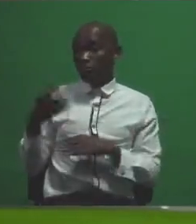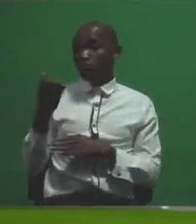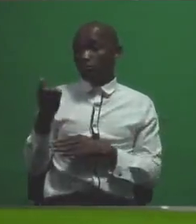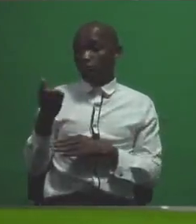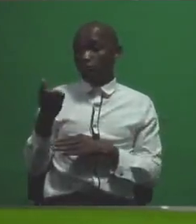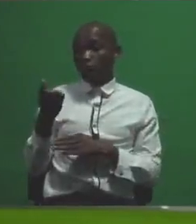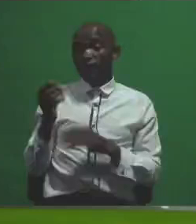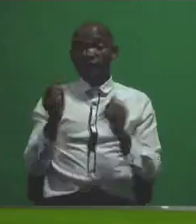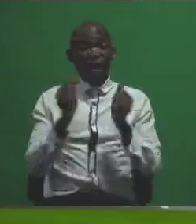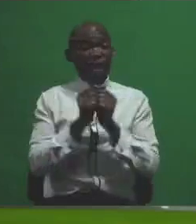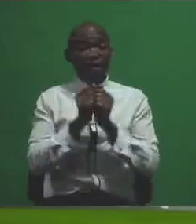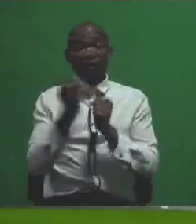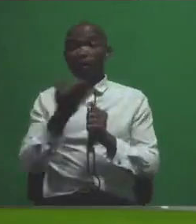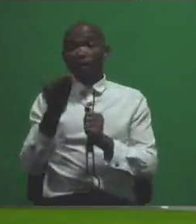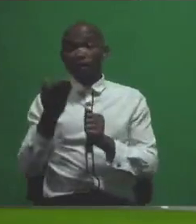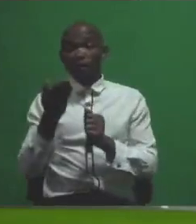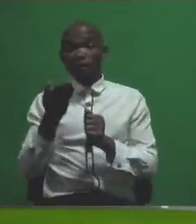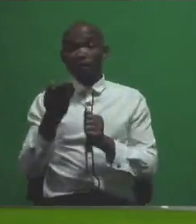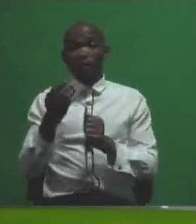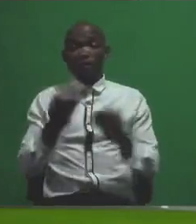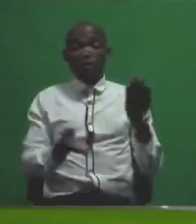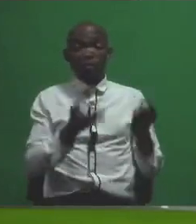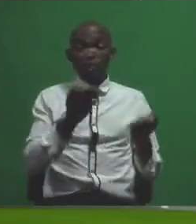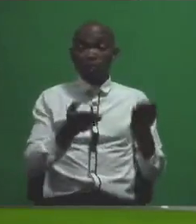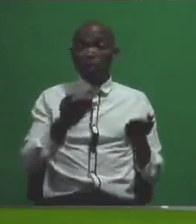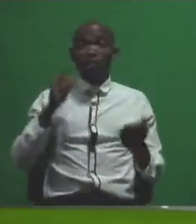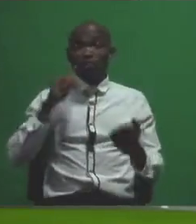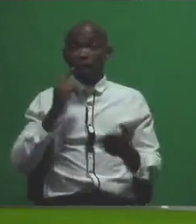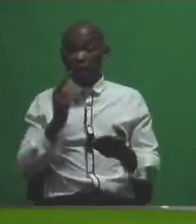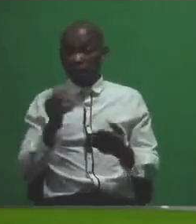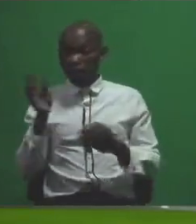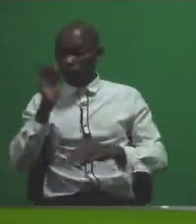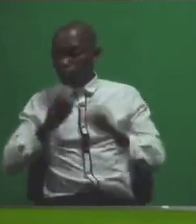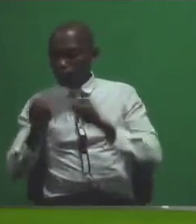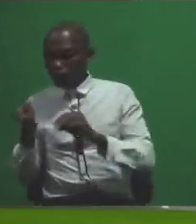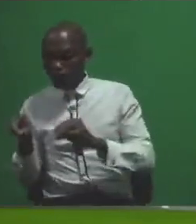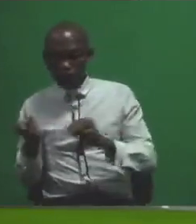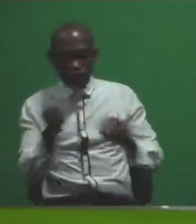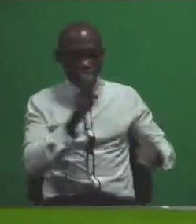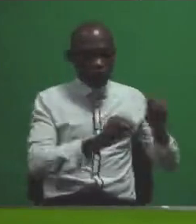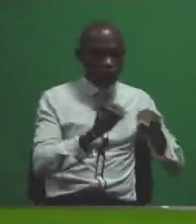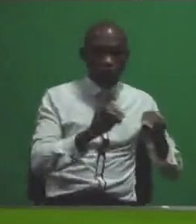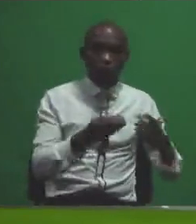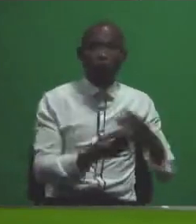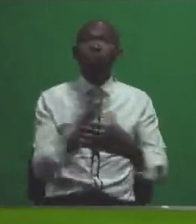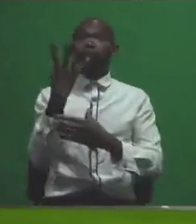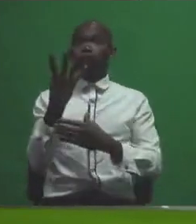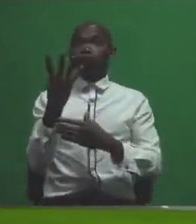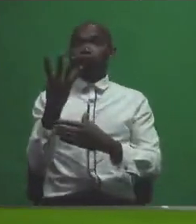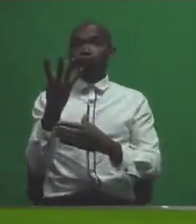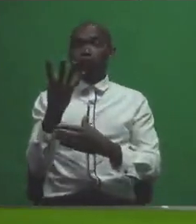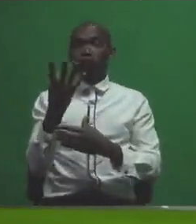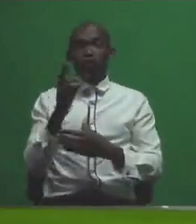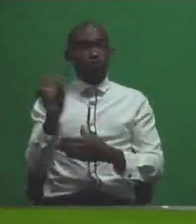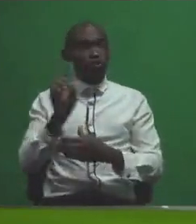know that if I mix this solution and this solution, it will explode. Maybe you know that, but you are